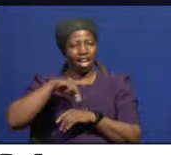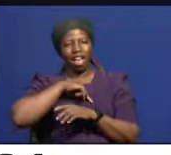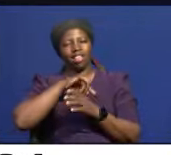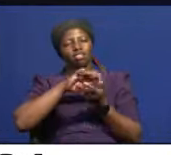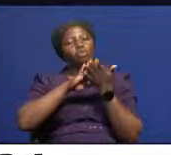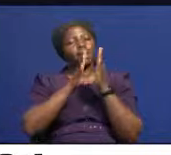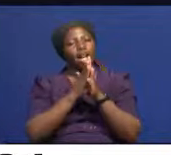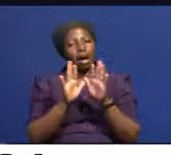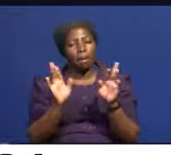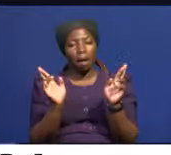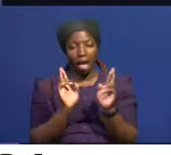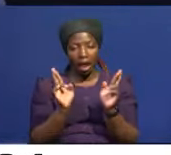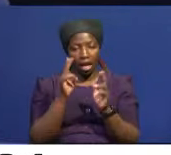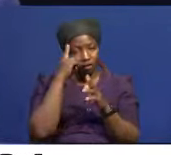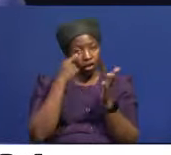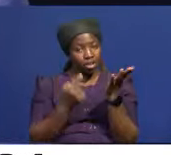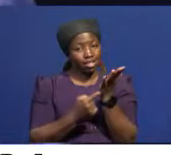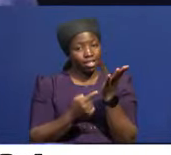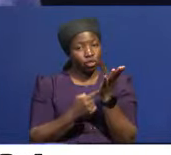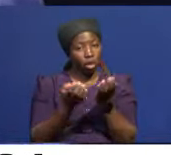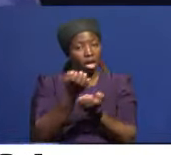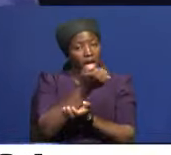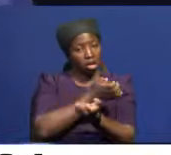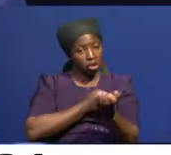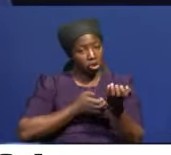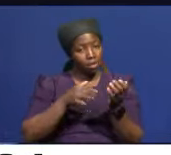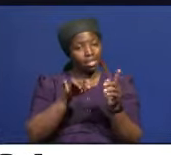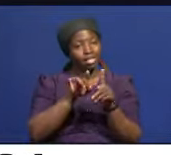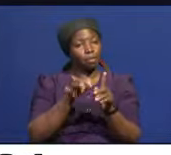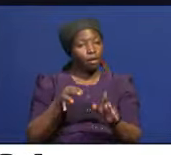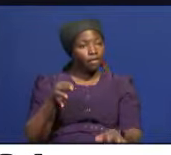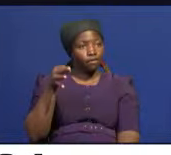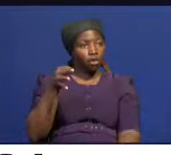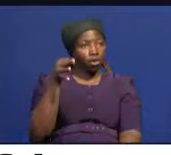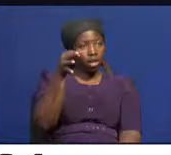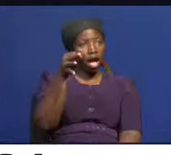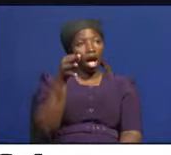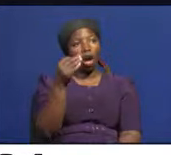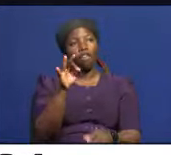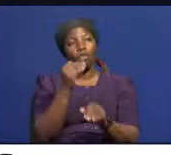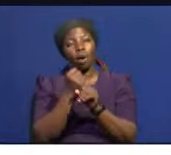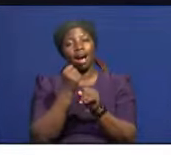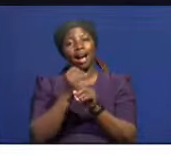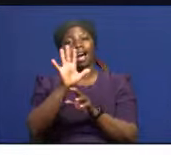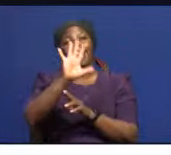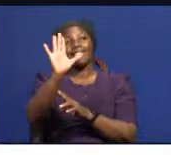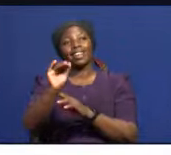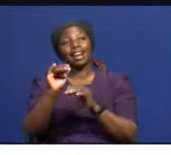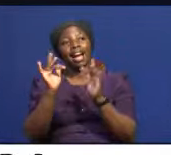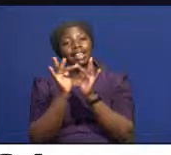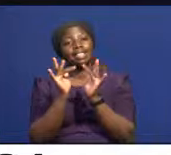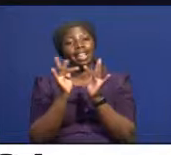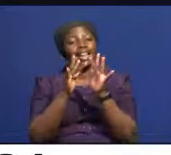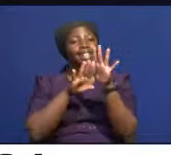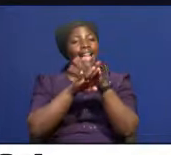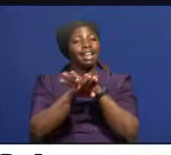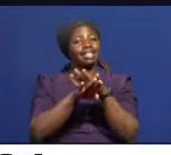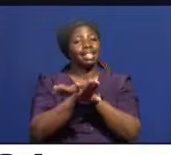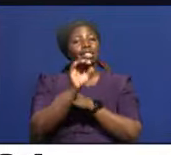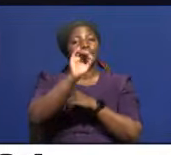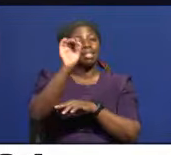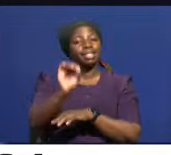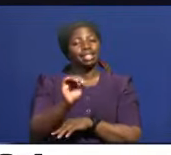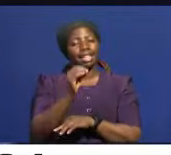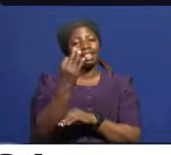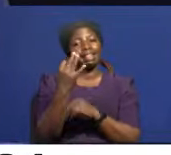for the digital economy and the future of work. Africa's internet penetration rate is